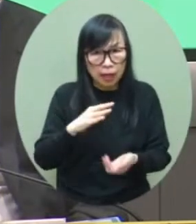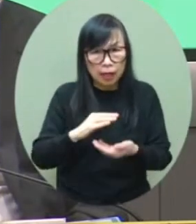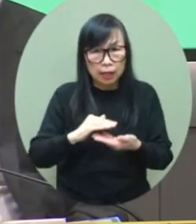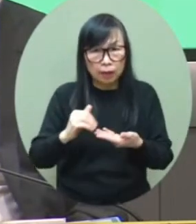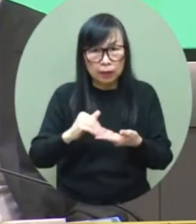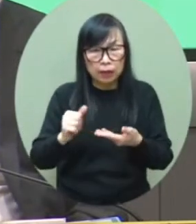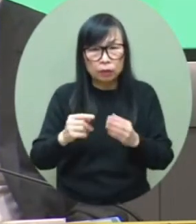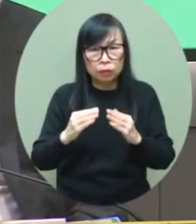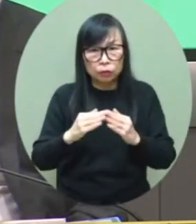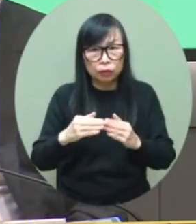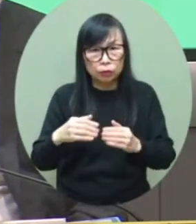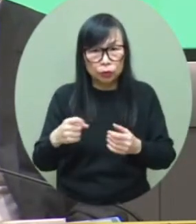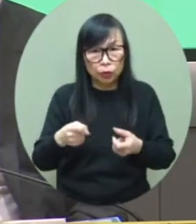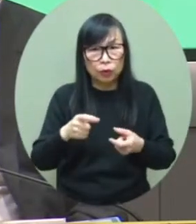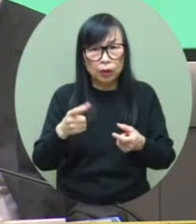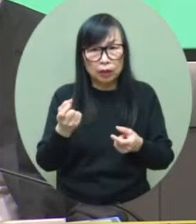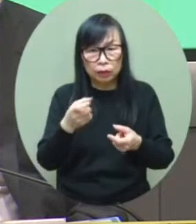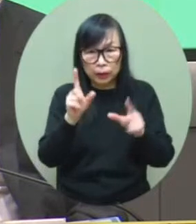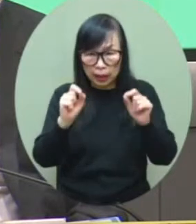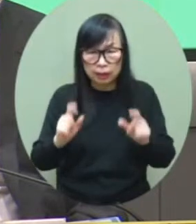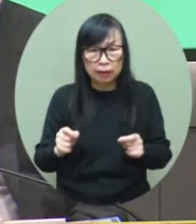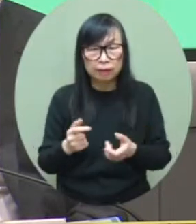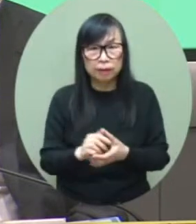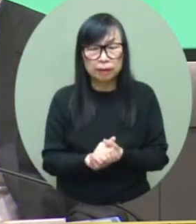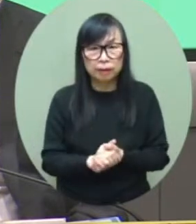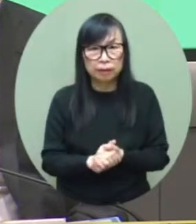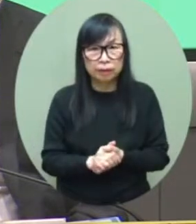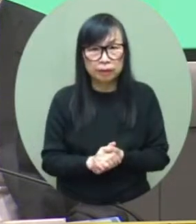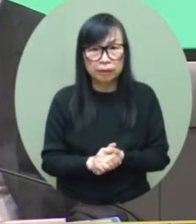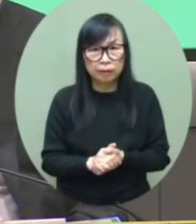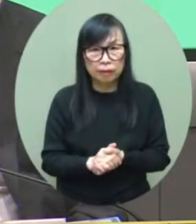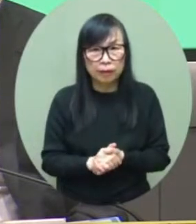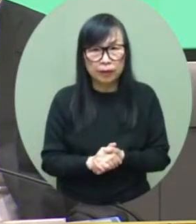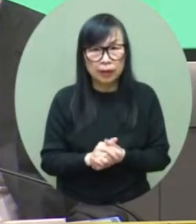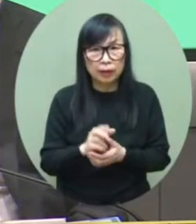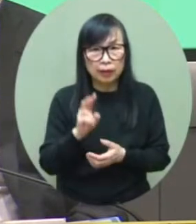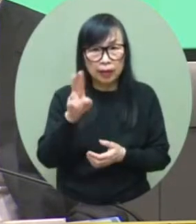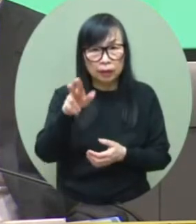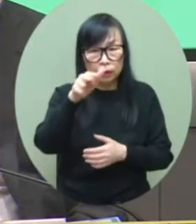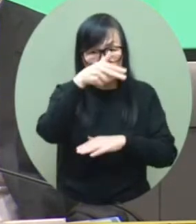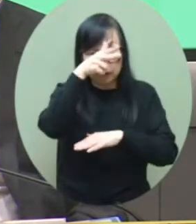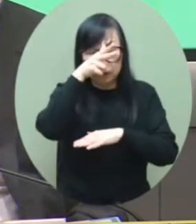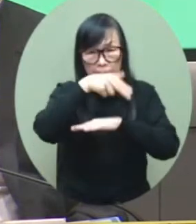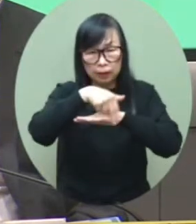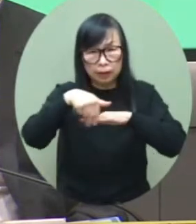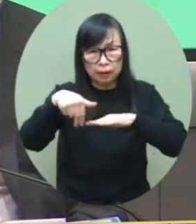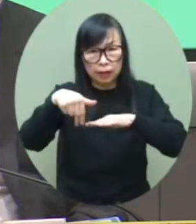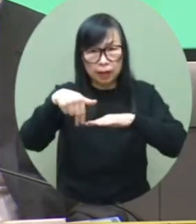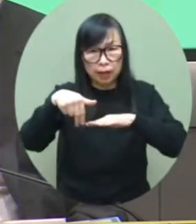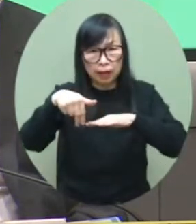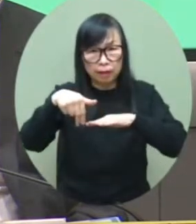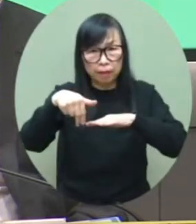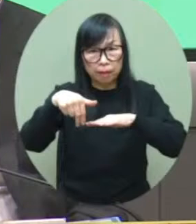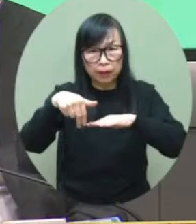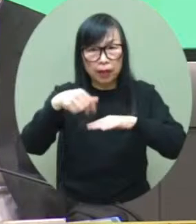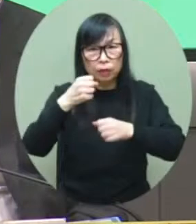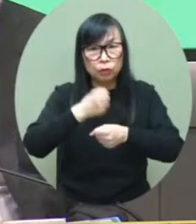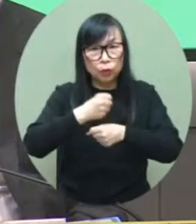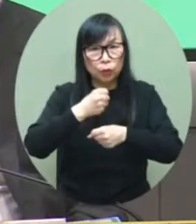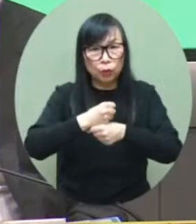the epidemic situation at the moment. The Secretary for Health could share with you more data. So you can see